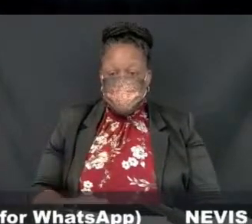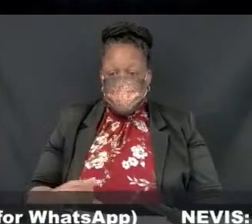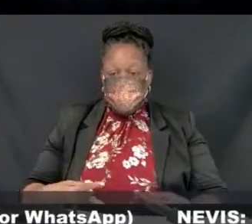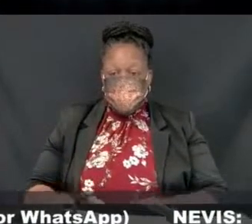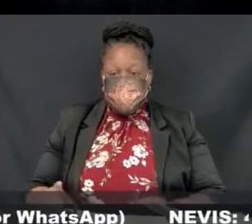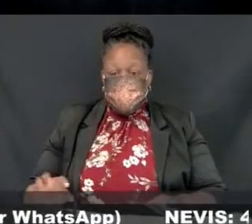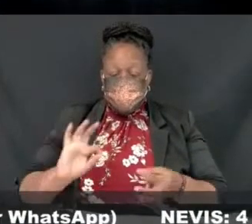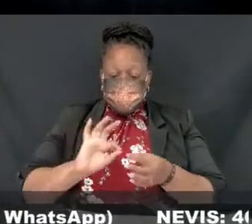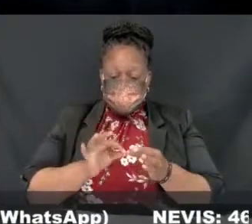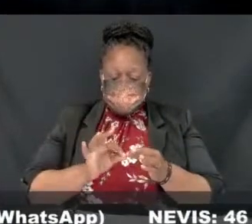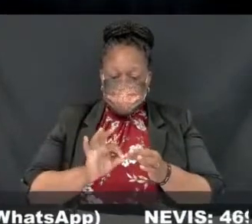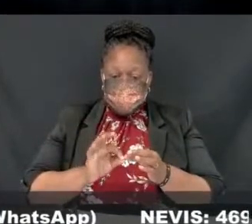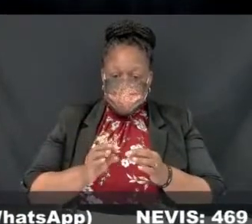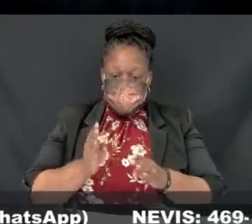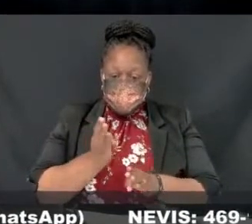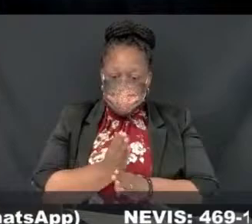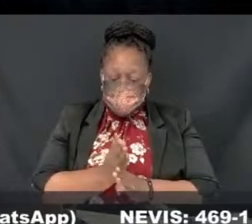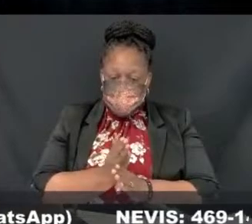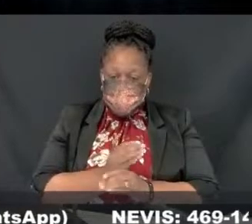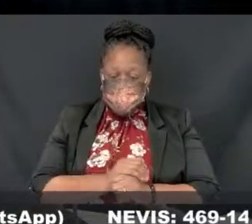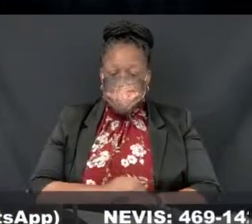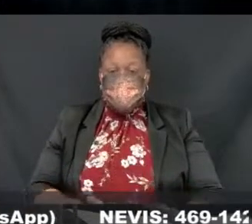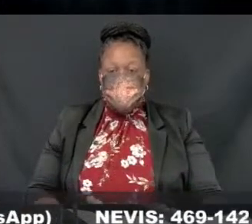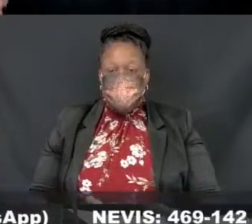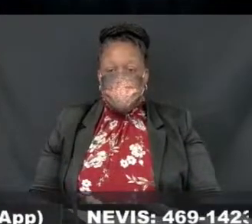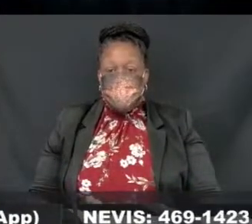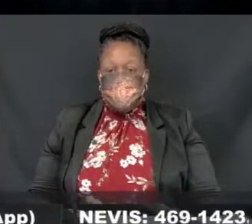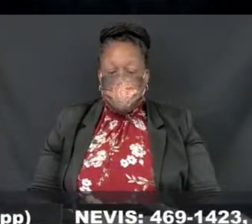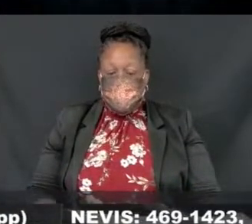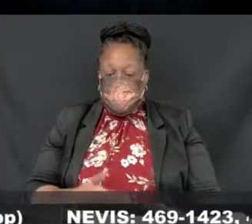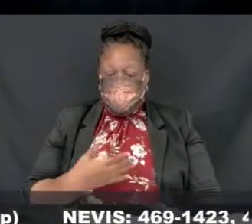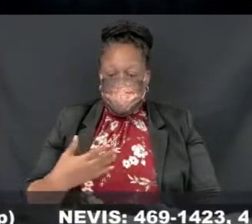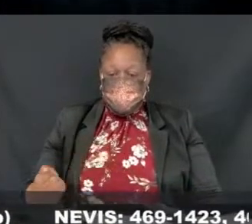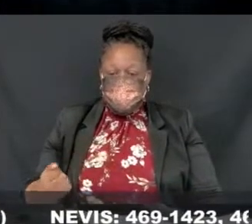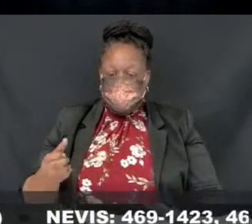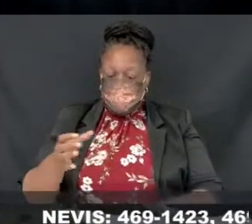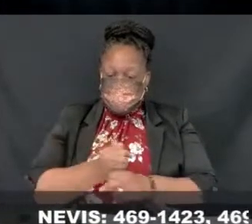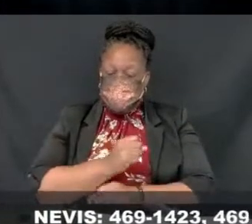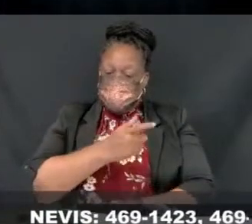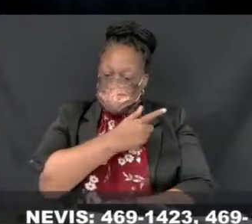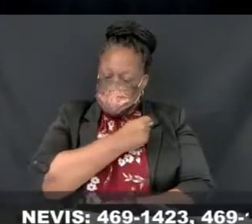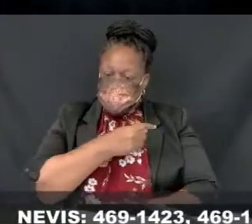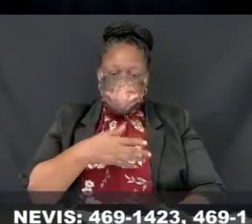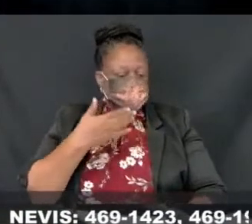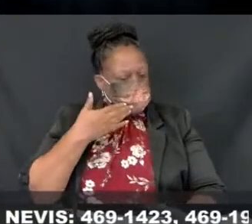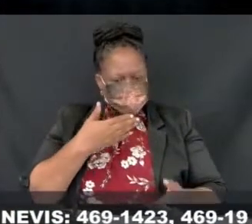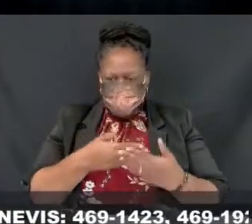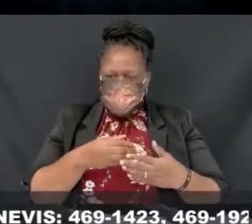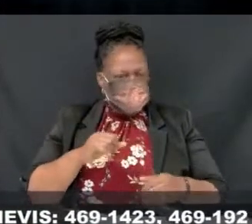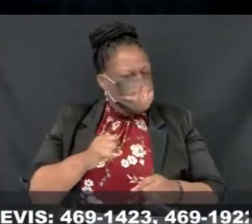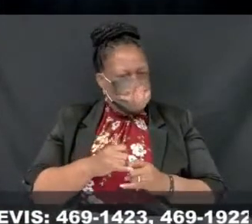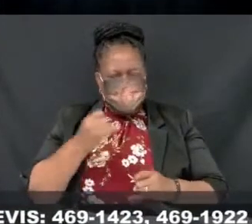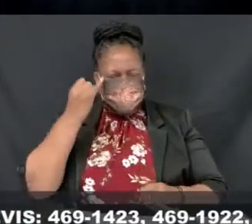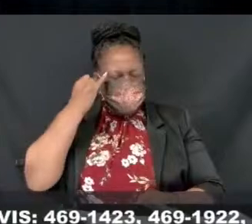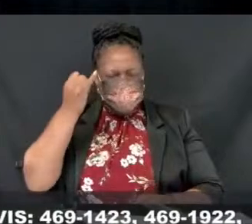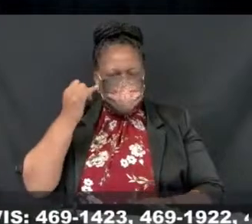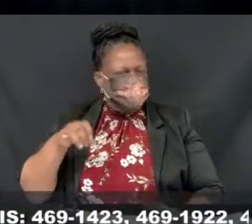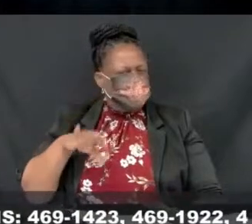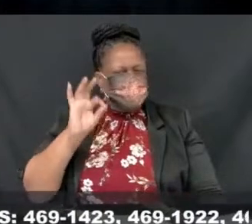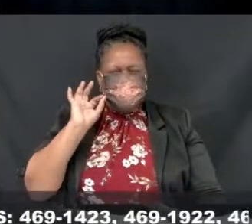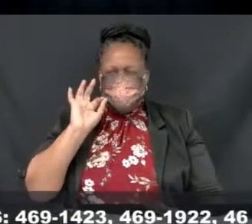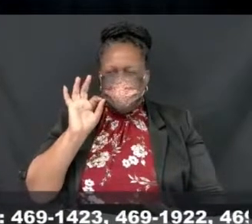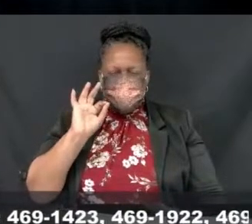vaccinated, who did the petitions with their taxis and did everything. You see some nice creative things. You see some guys did some